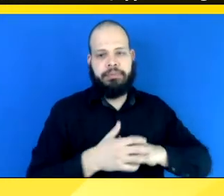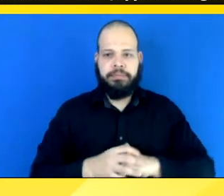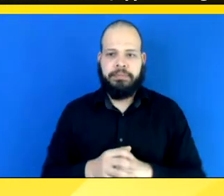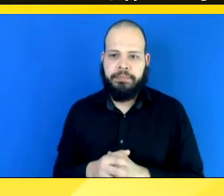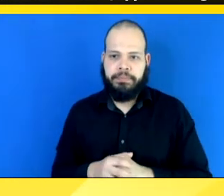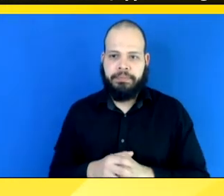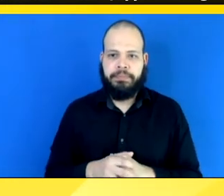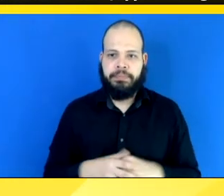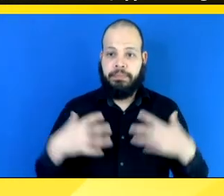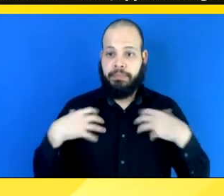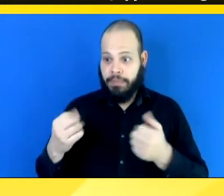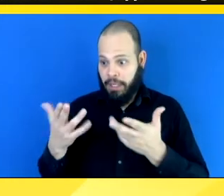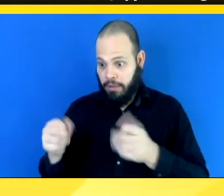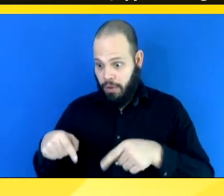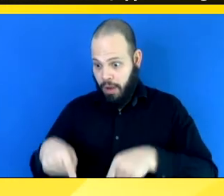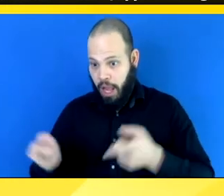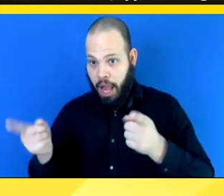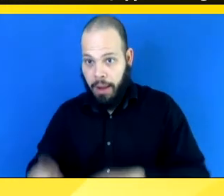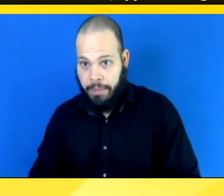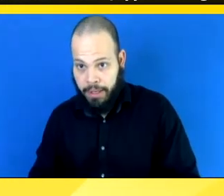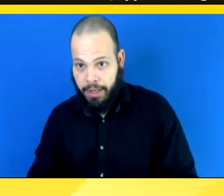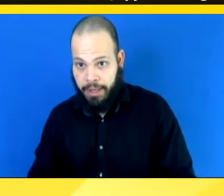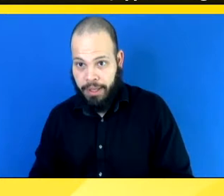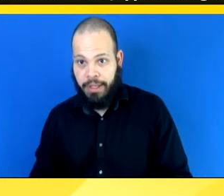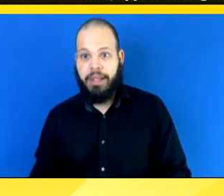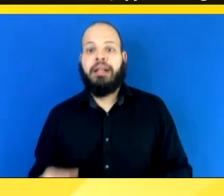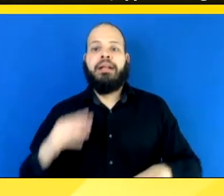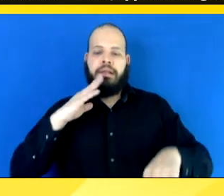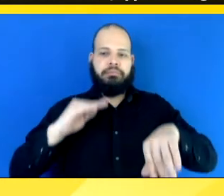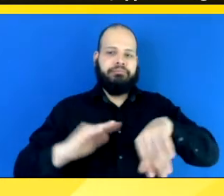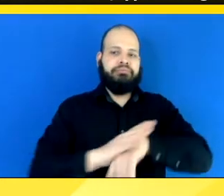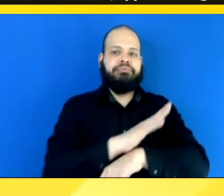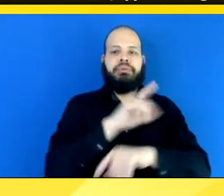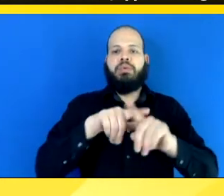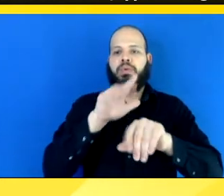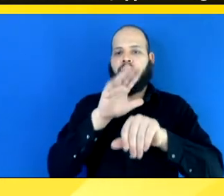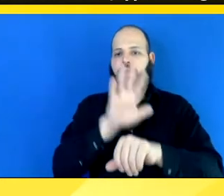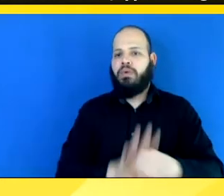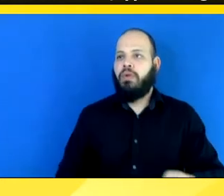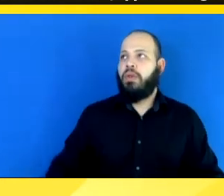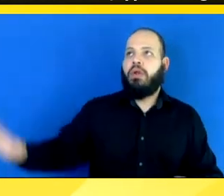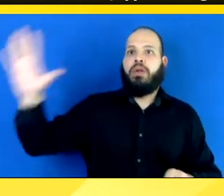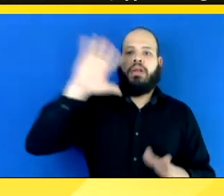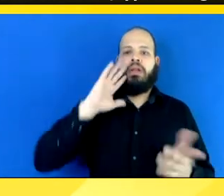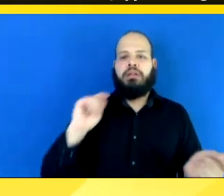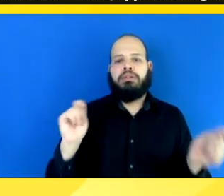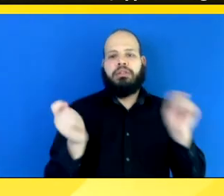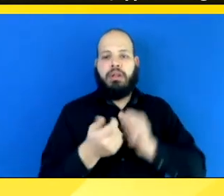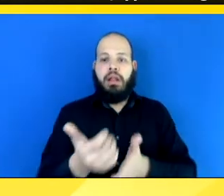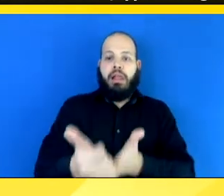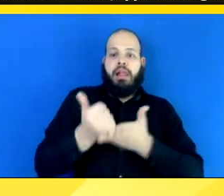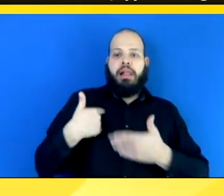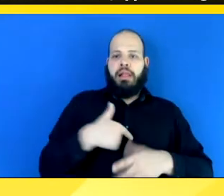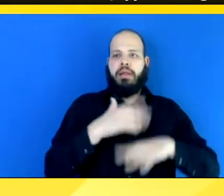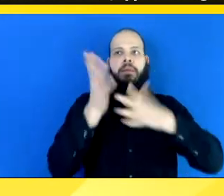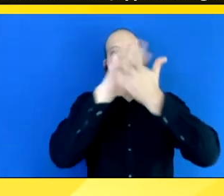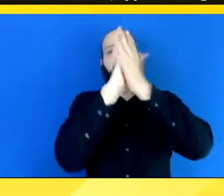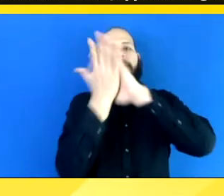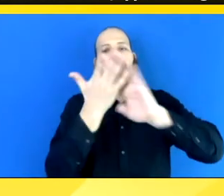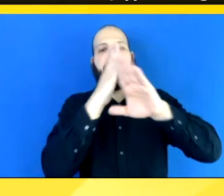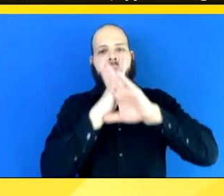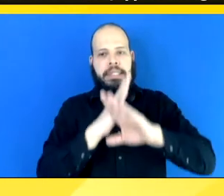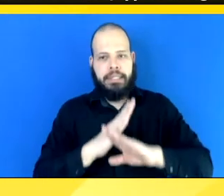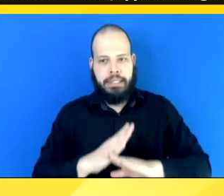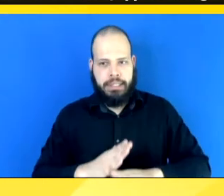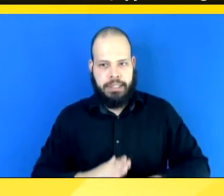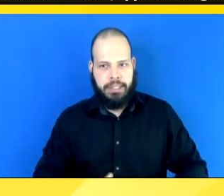be ensured of domestic tranquility. So I just wanted to come to stand with you, not talk for you, but to stand with you and to help the nation to